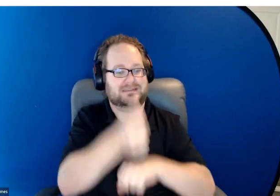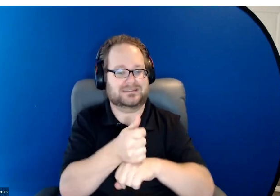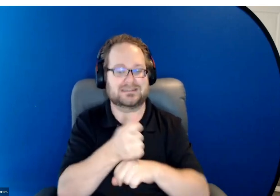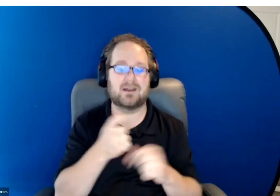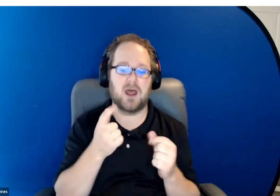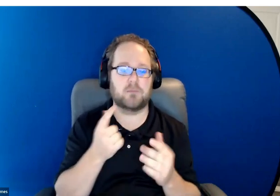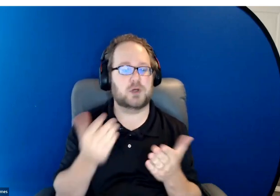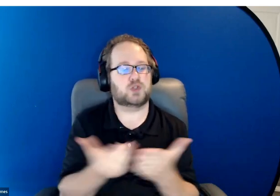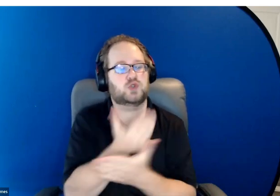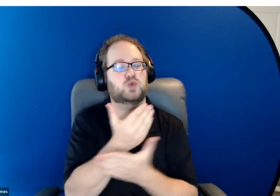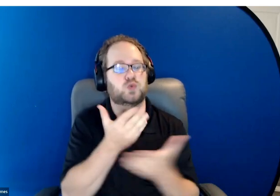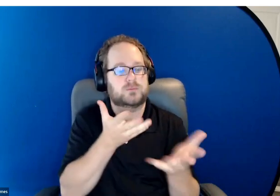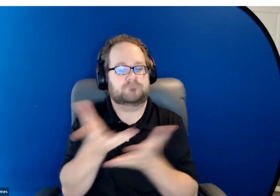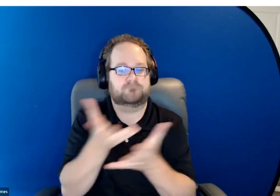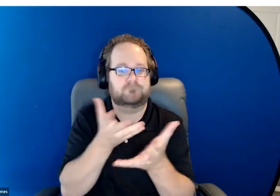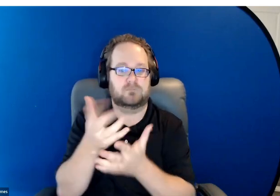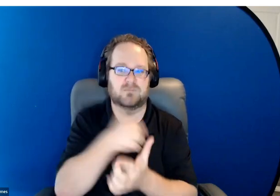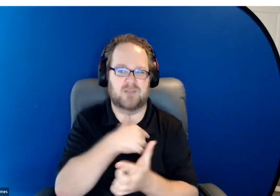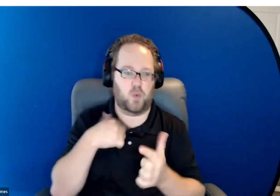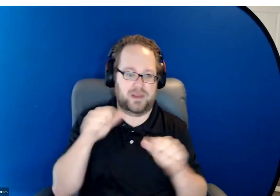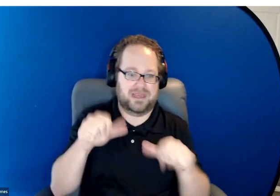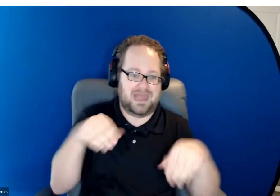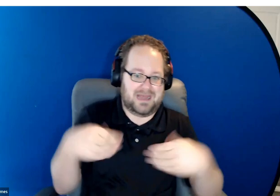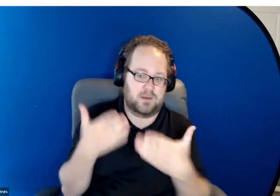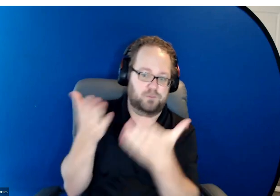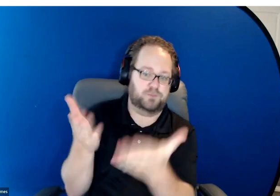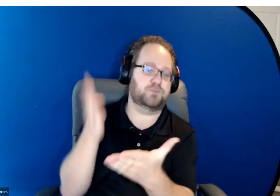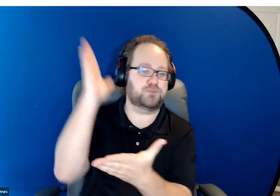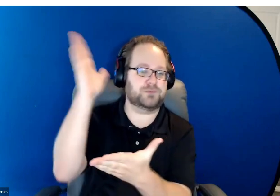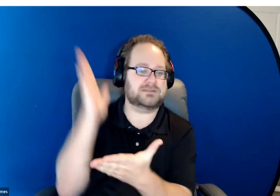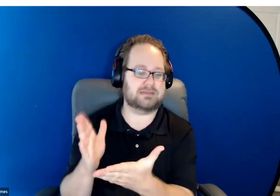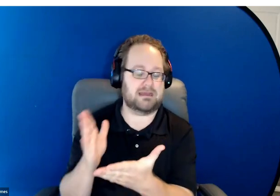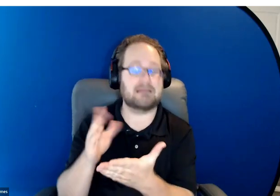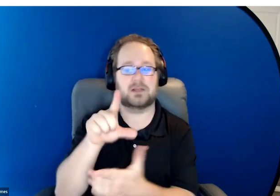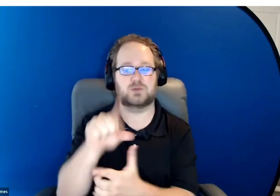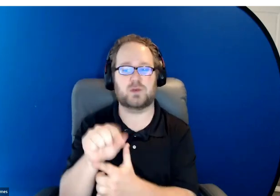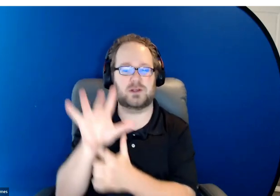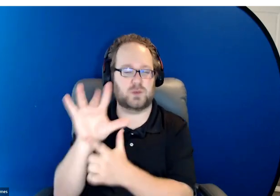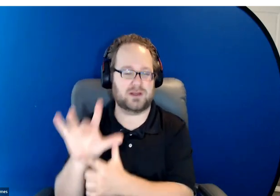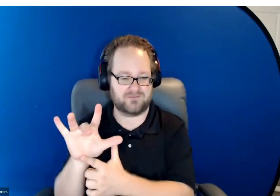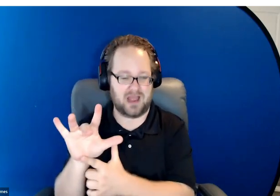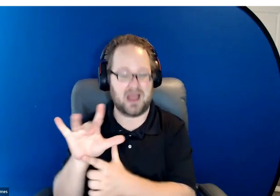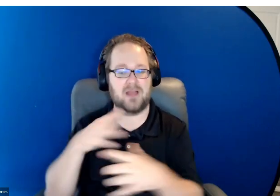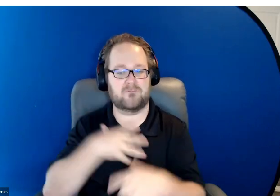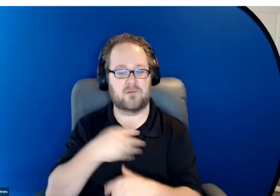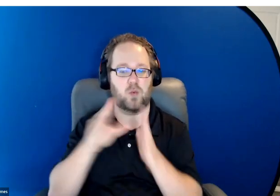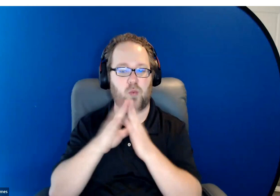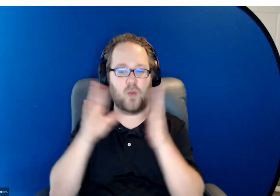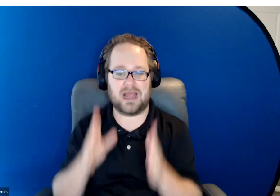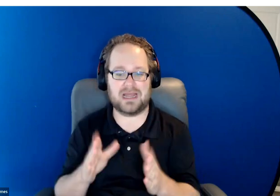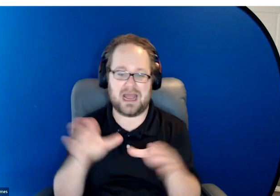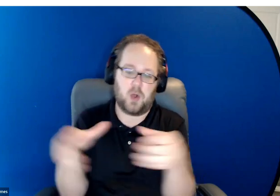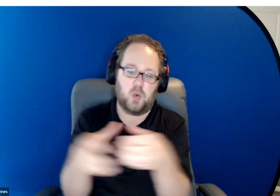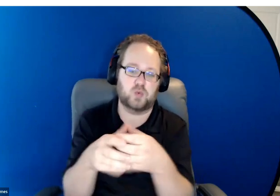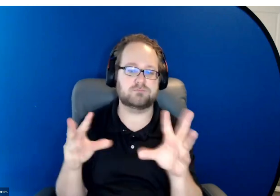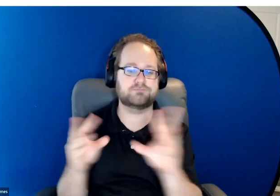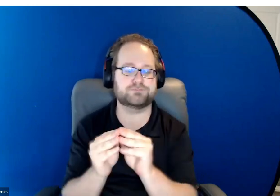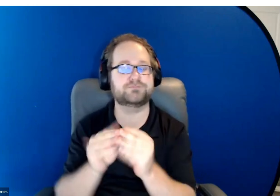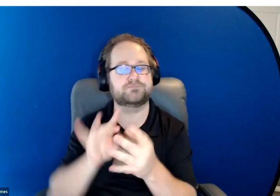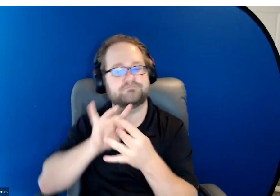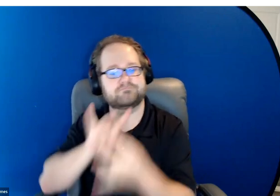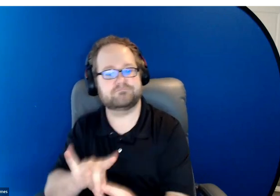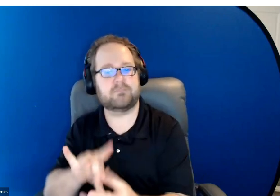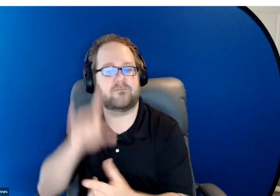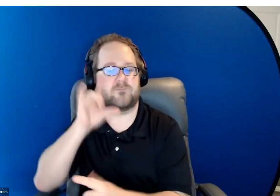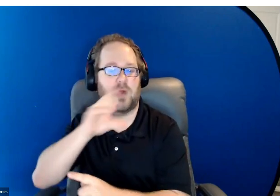every 10 years and with the next one expected in 2025. And really, by coming together as one